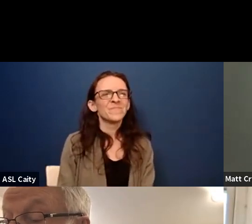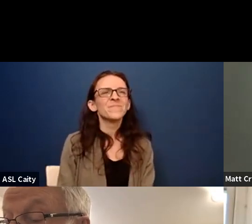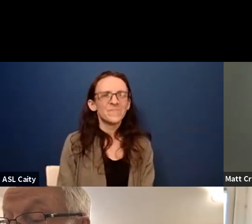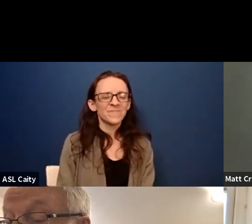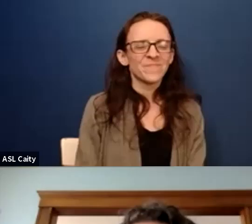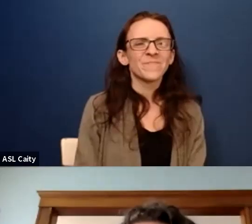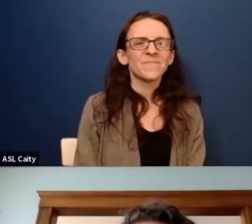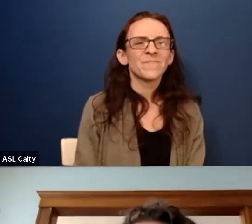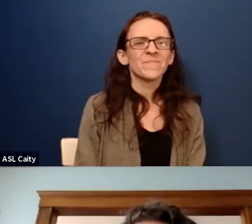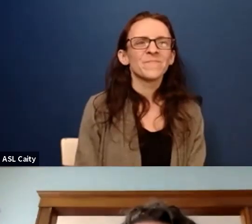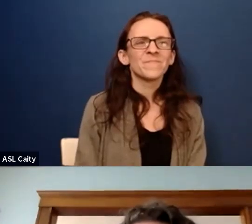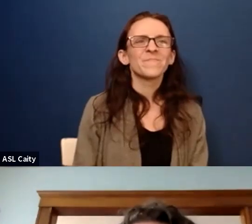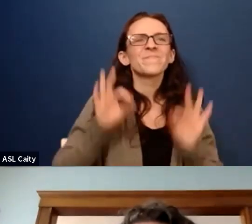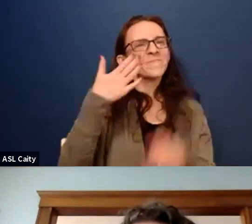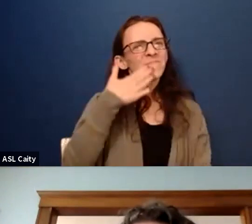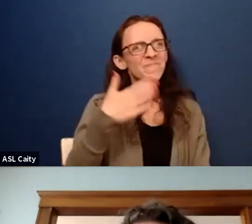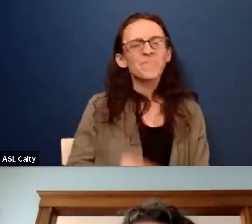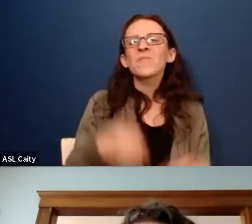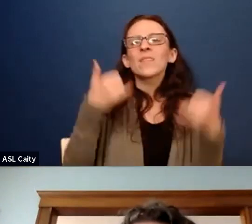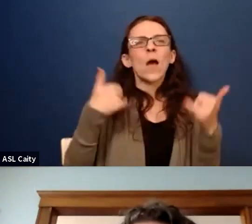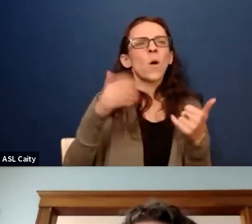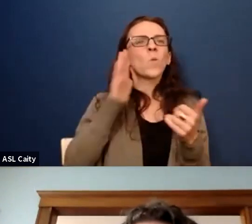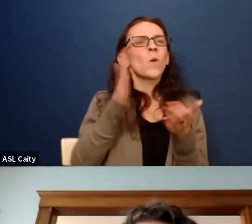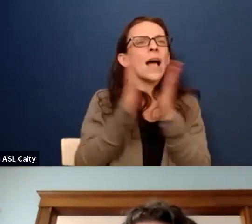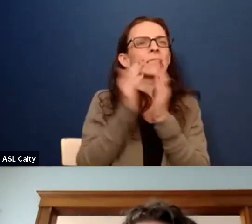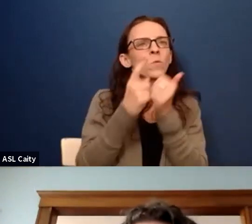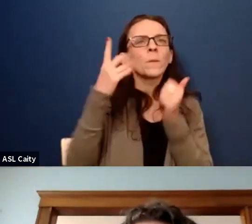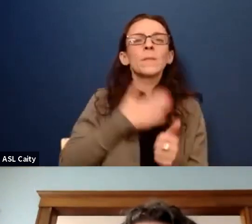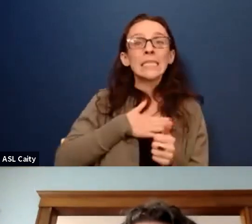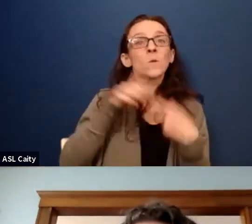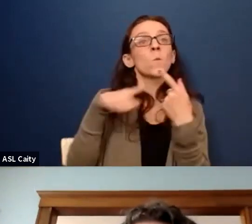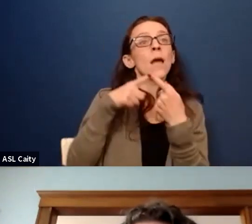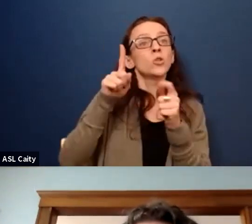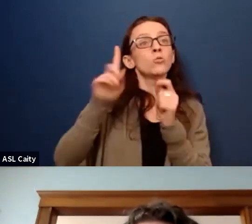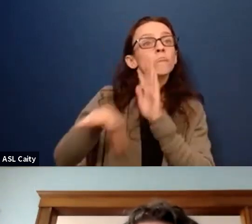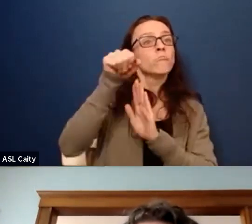speak at a slower pace to assist our interpreters.